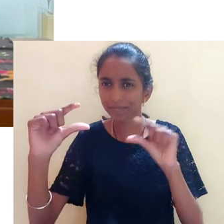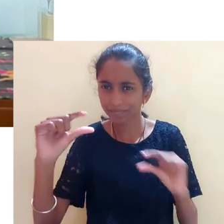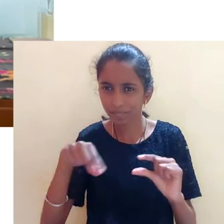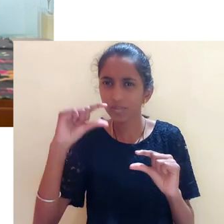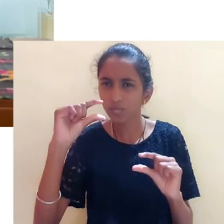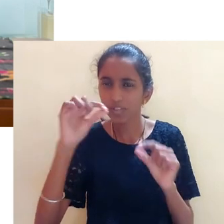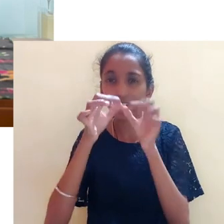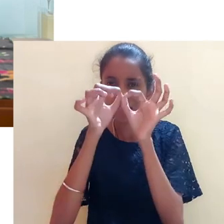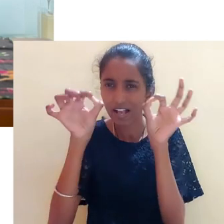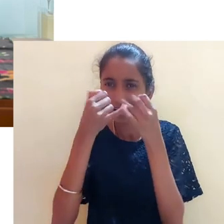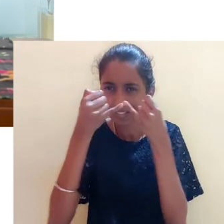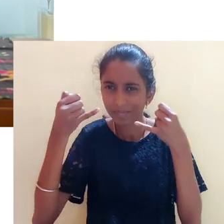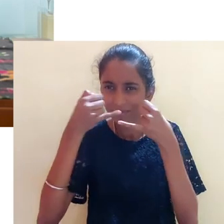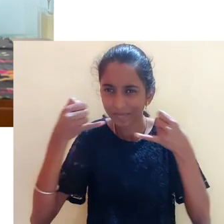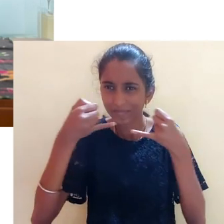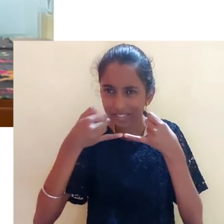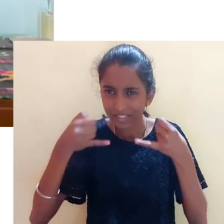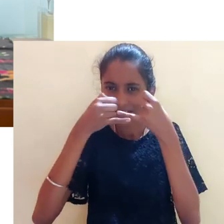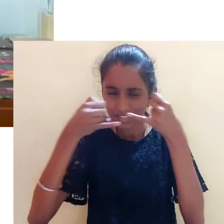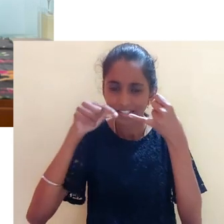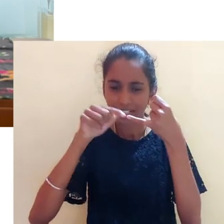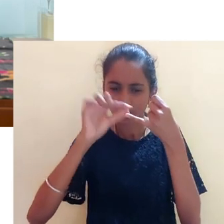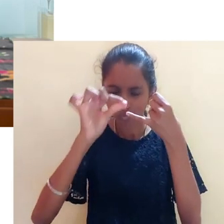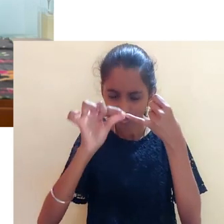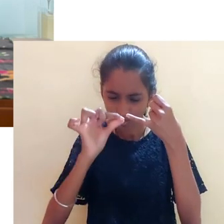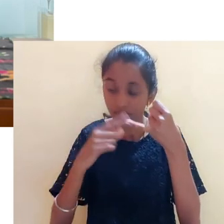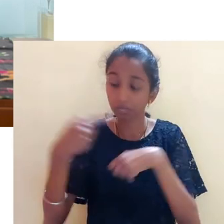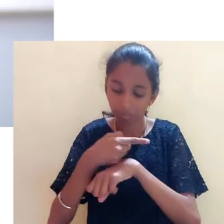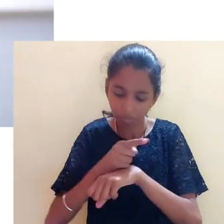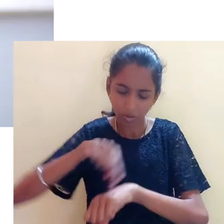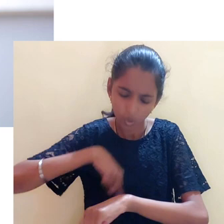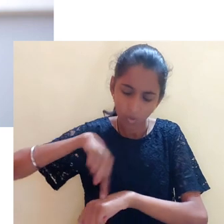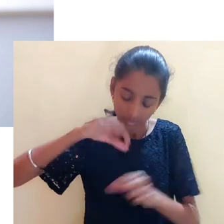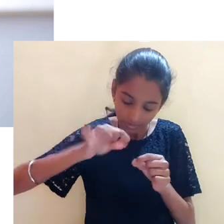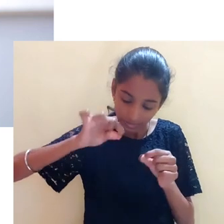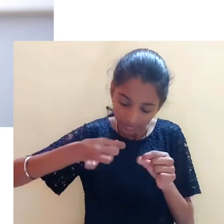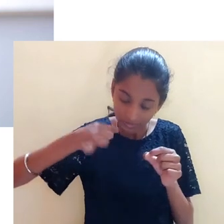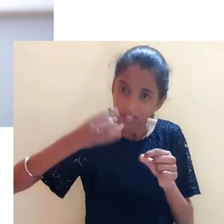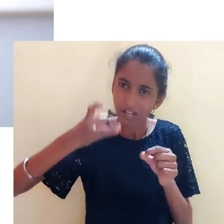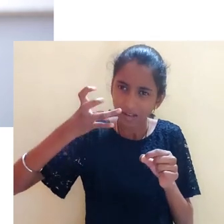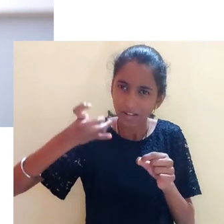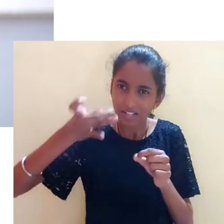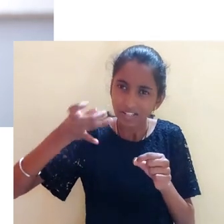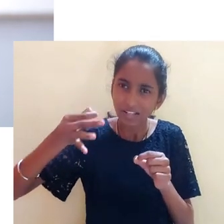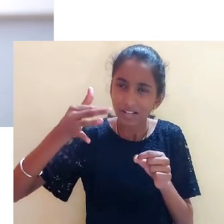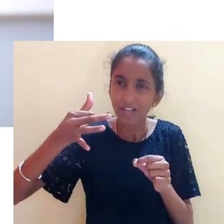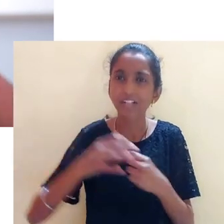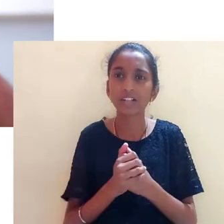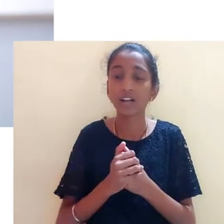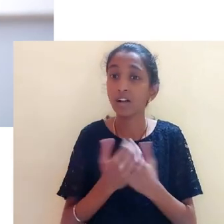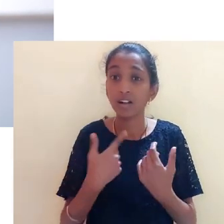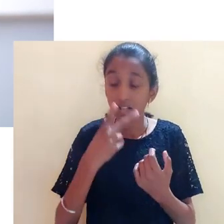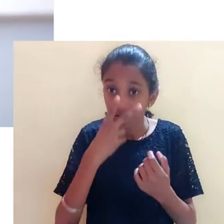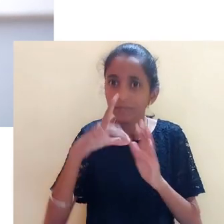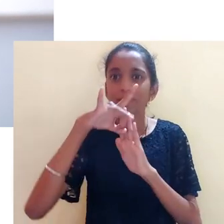tiny line of thread is, like, painstakingly put in, they'd have put, like, so many minutes into that, into, like, counting each one. It makes the